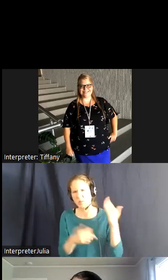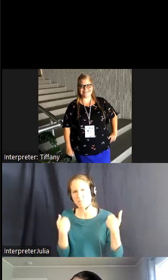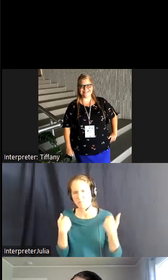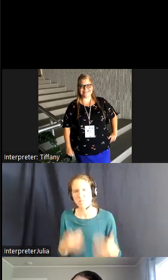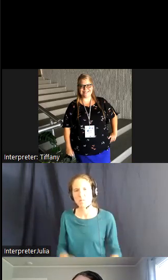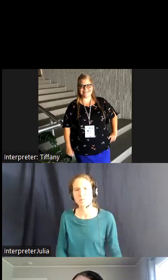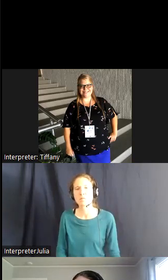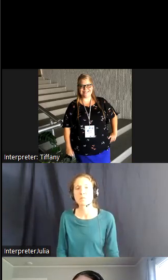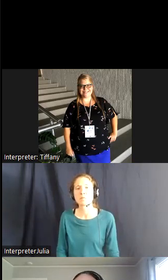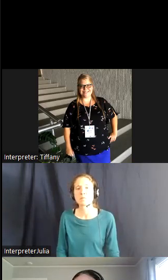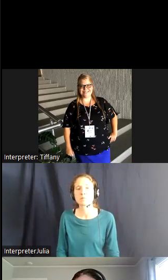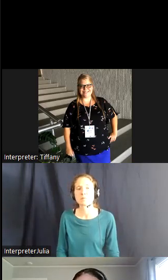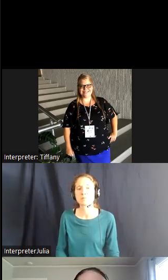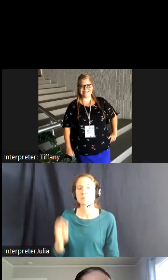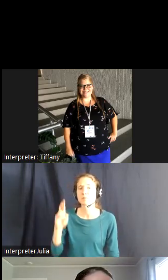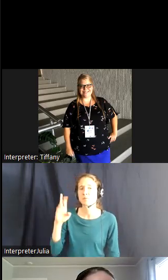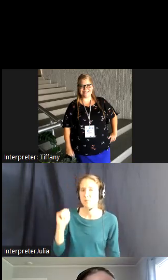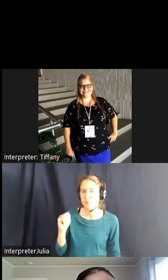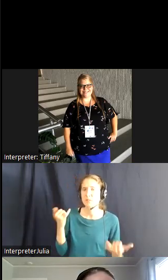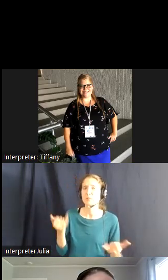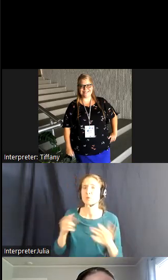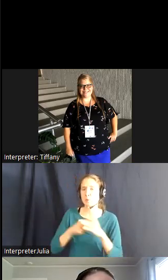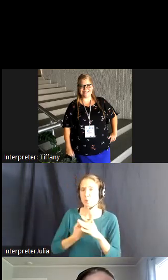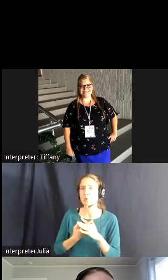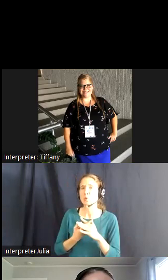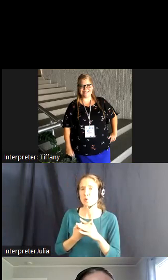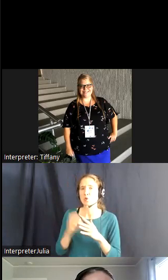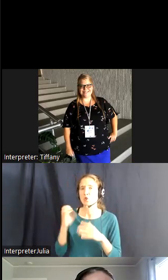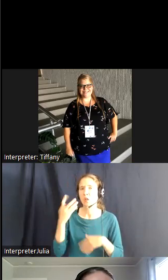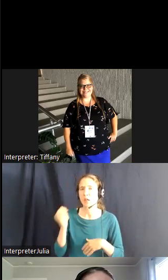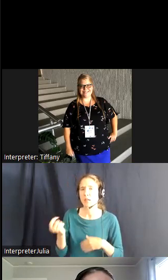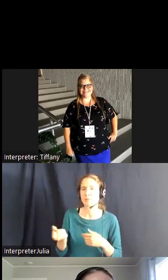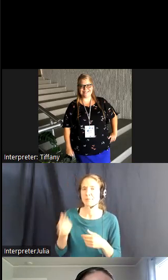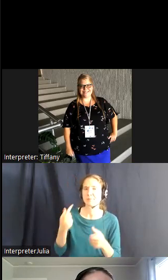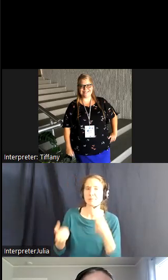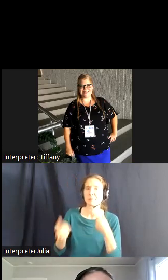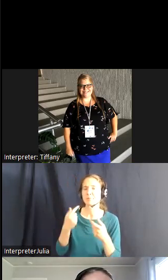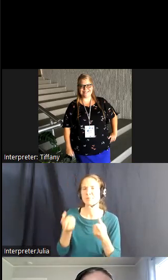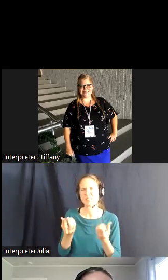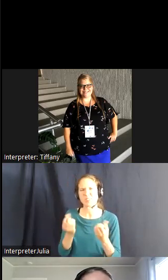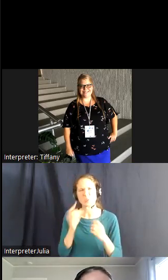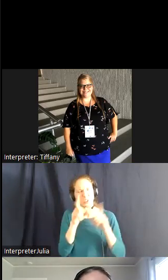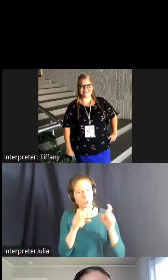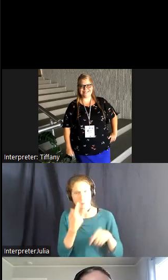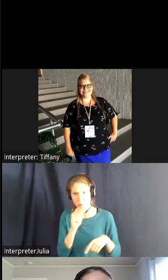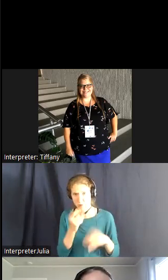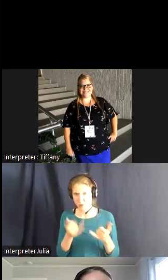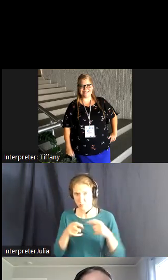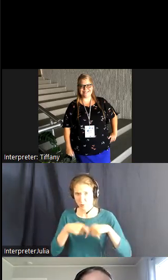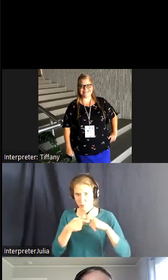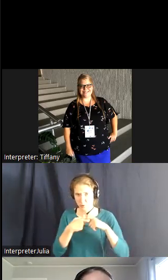Erica, we're starting to get some questions in the chat. I wonder if now might be a good time to take a little pause. Yes,